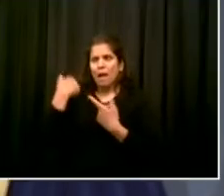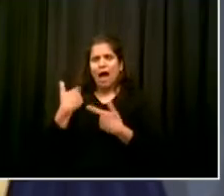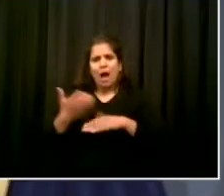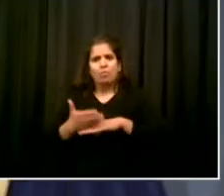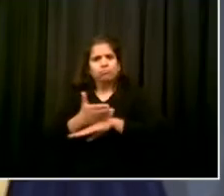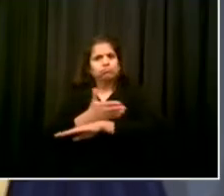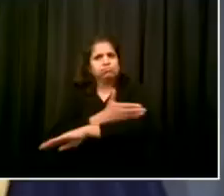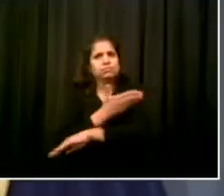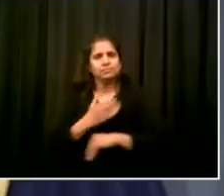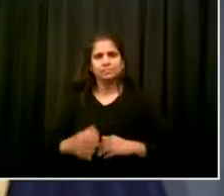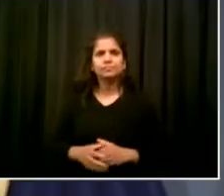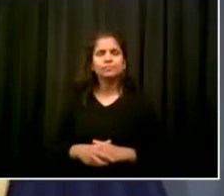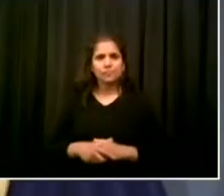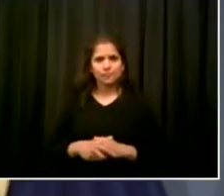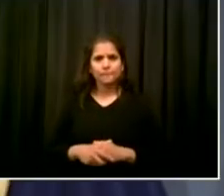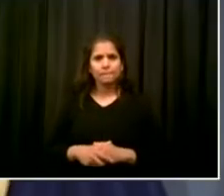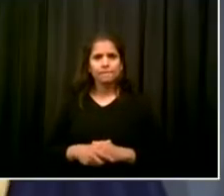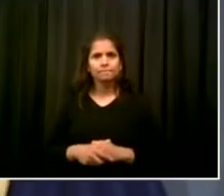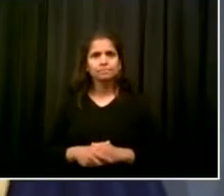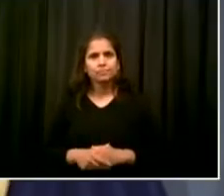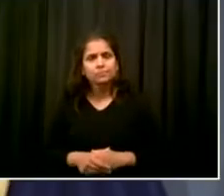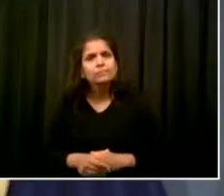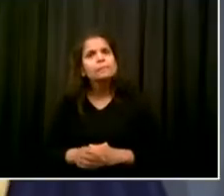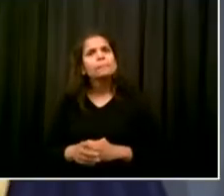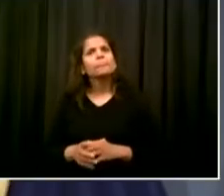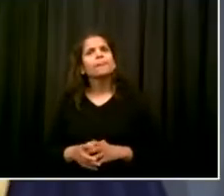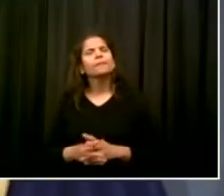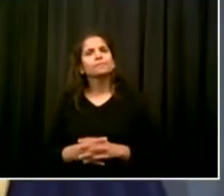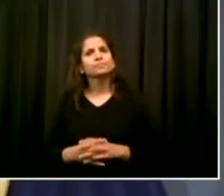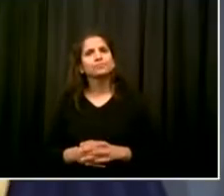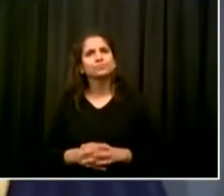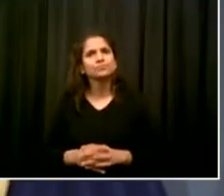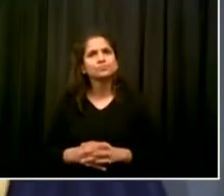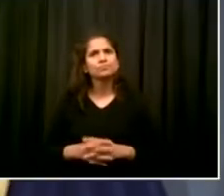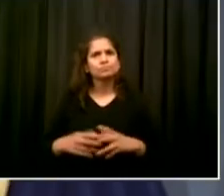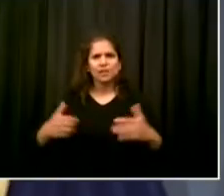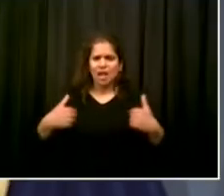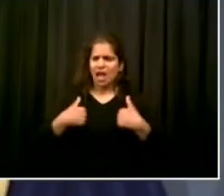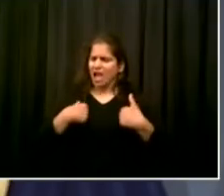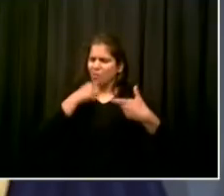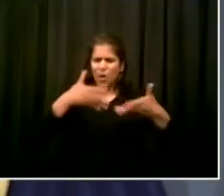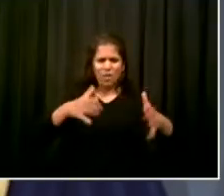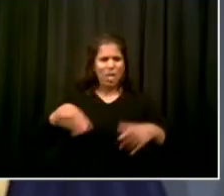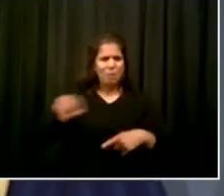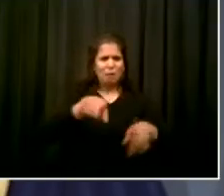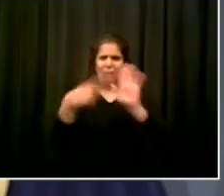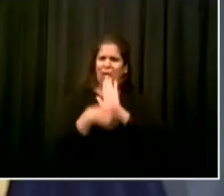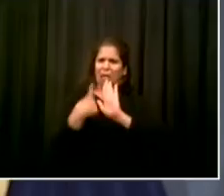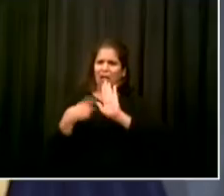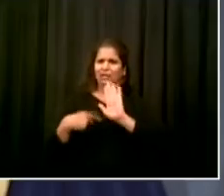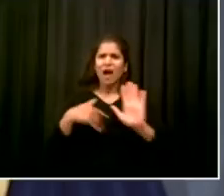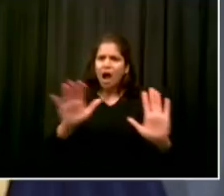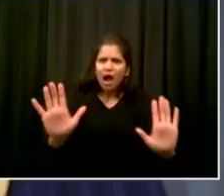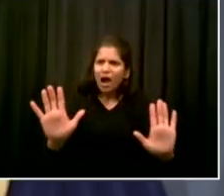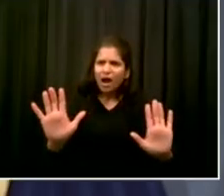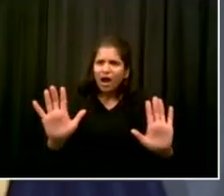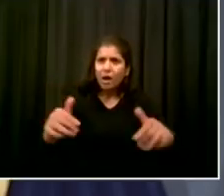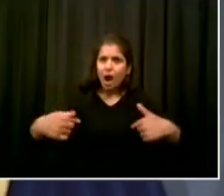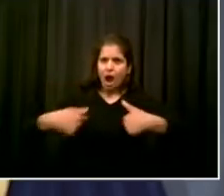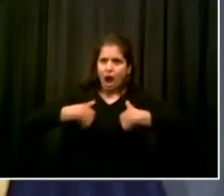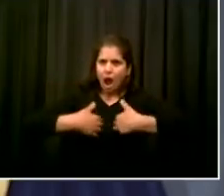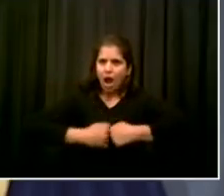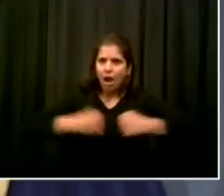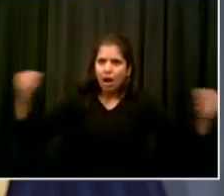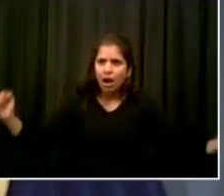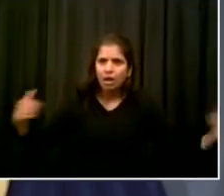anyone denigrate that, honestly, or underestimate that. What we talked about earlier today, that work with the Cure Violence movement, has been